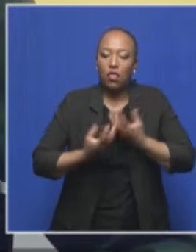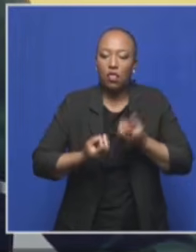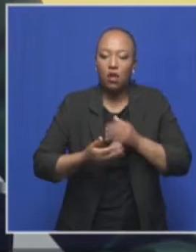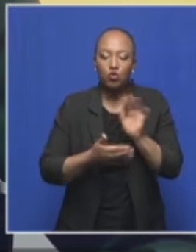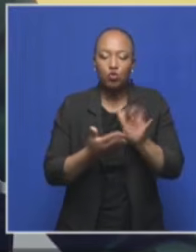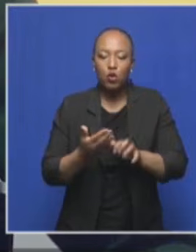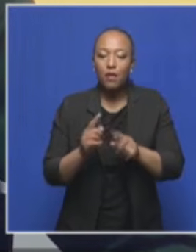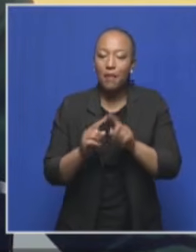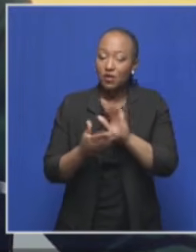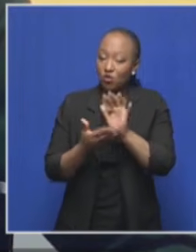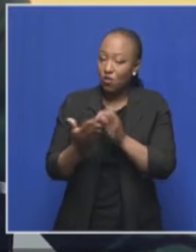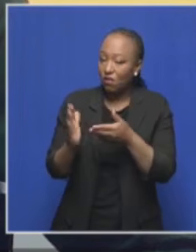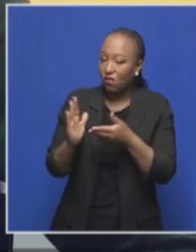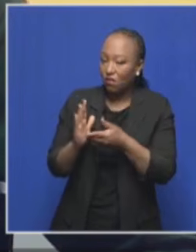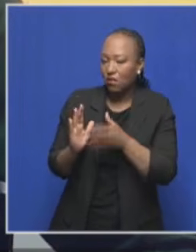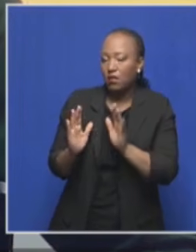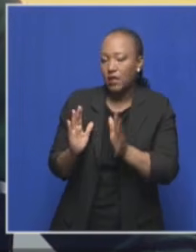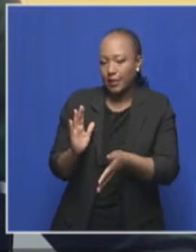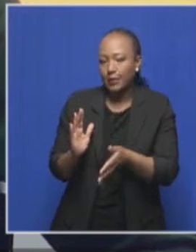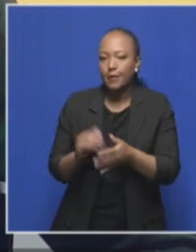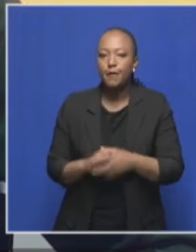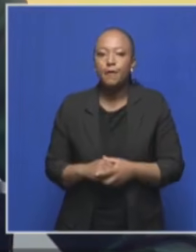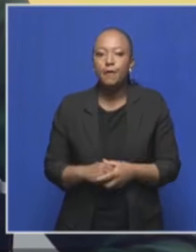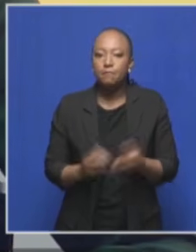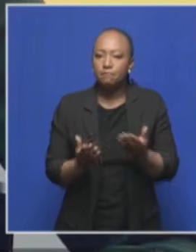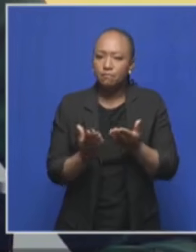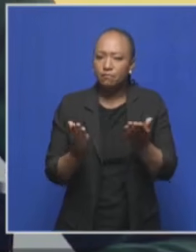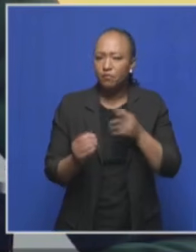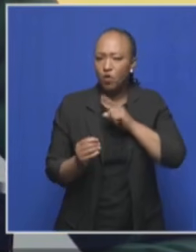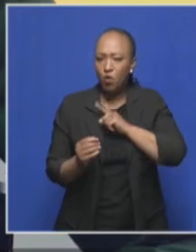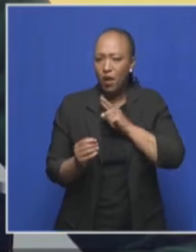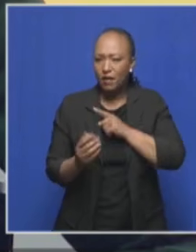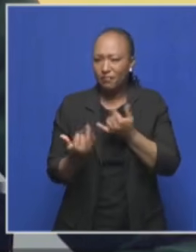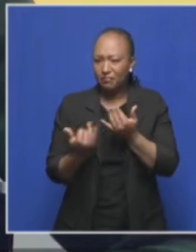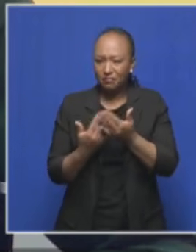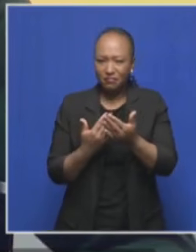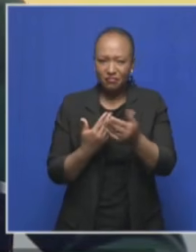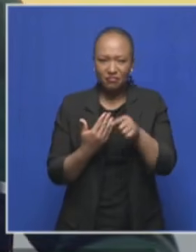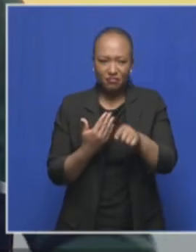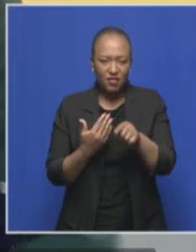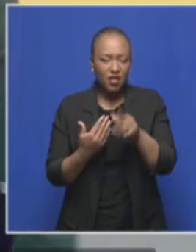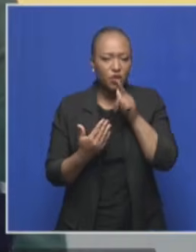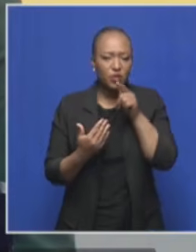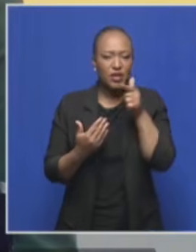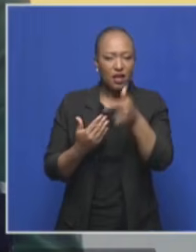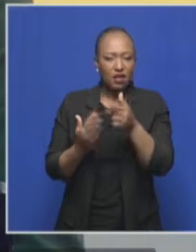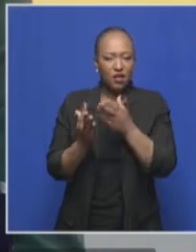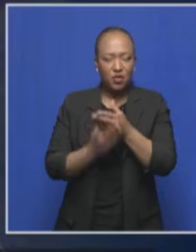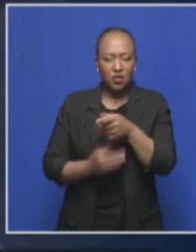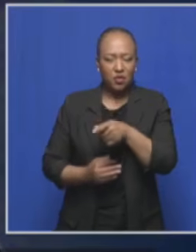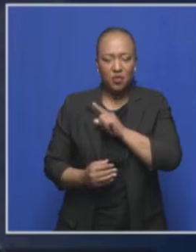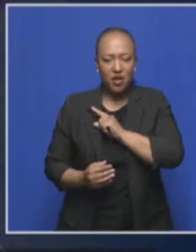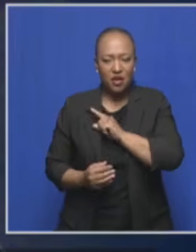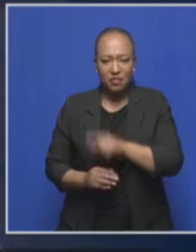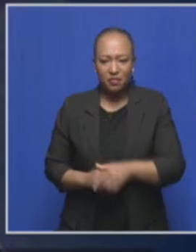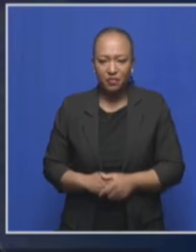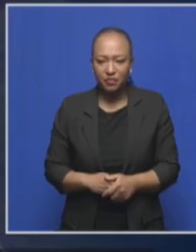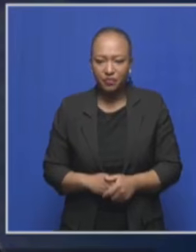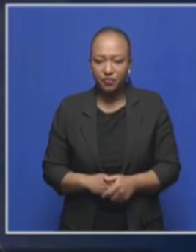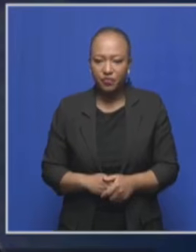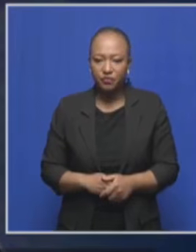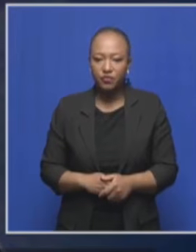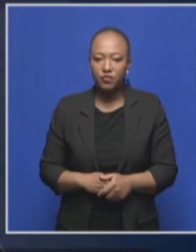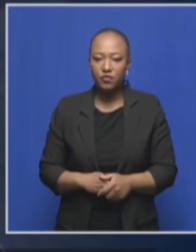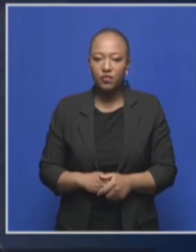that. Talk to us about this cape that he dons and why was it such a befitting setting to tell it through that lens? So,